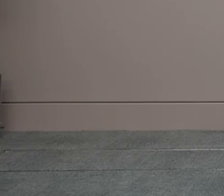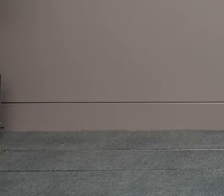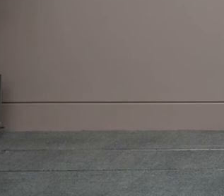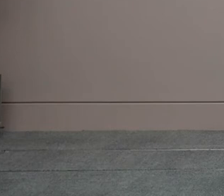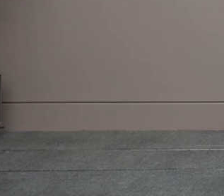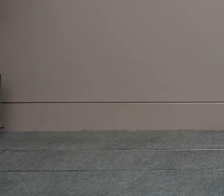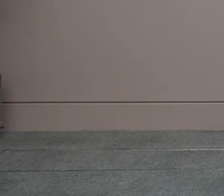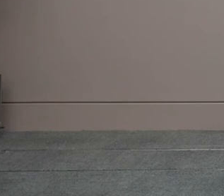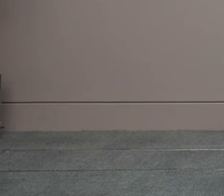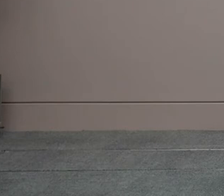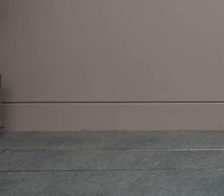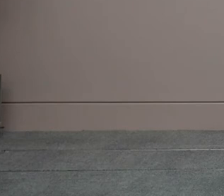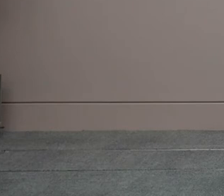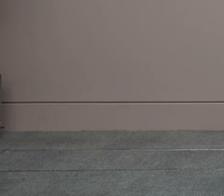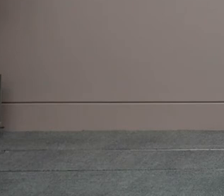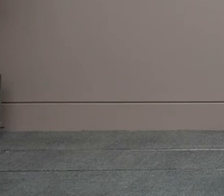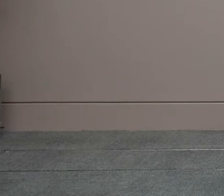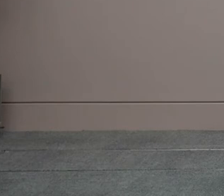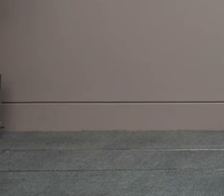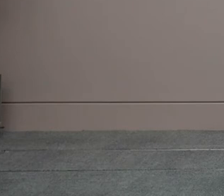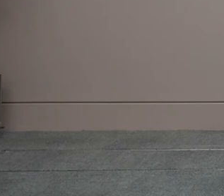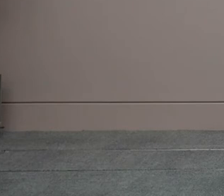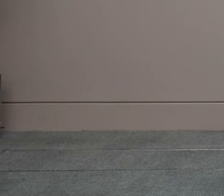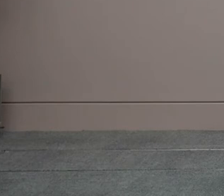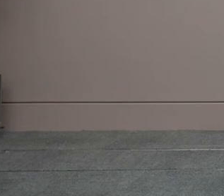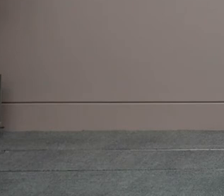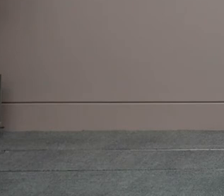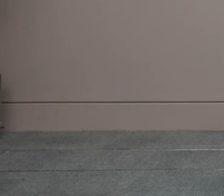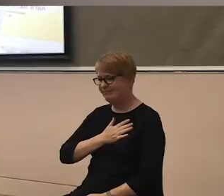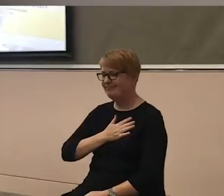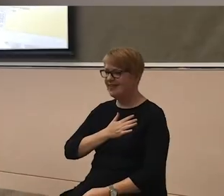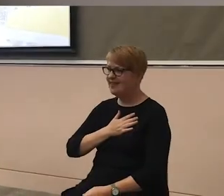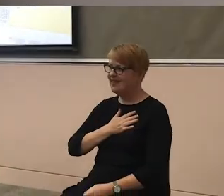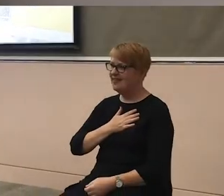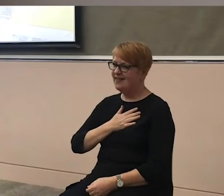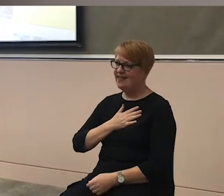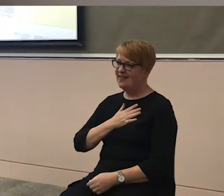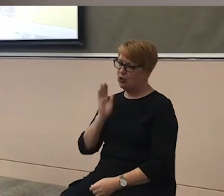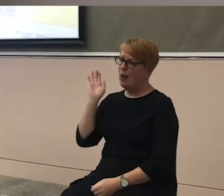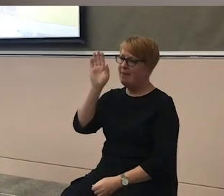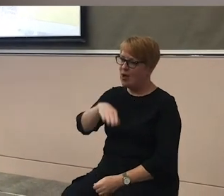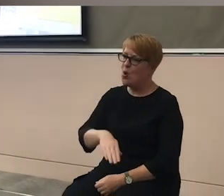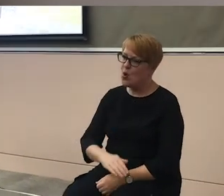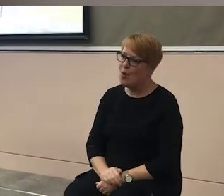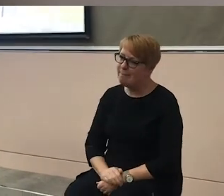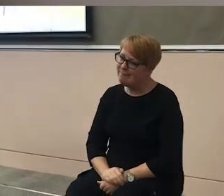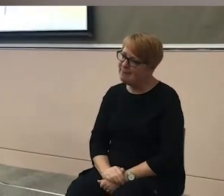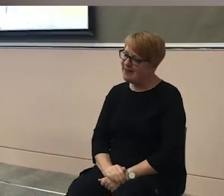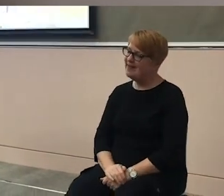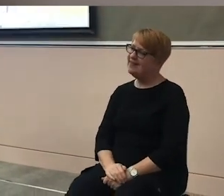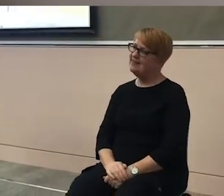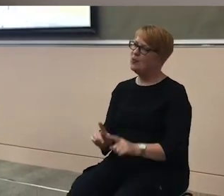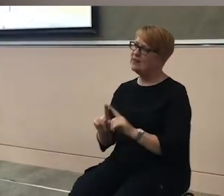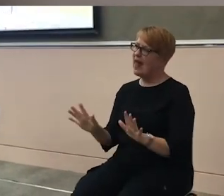year, so it means like a great deal that she's, you know, kind of gone back home. That's amazing. So yeah, that's a kind of like archive as